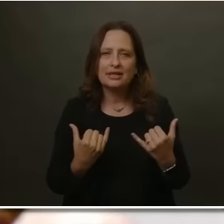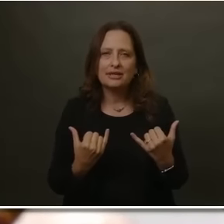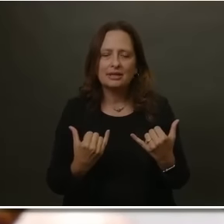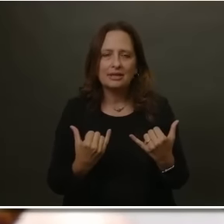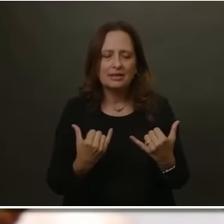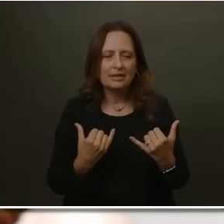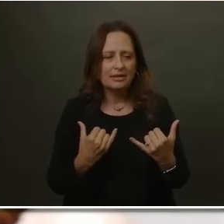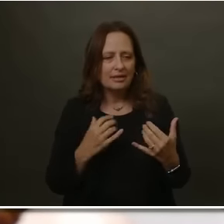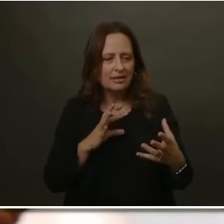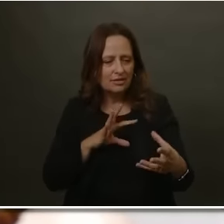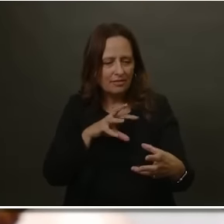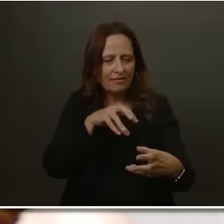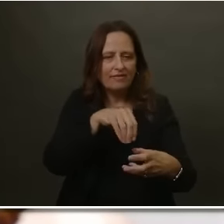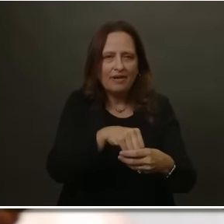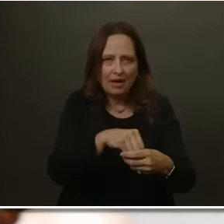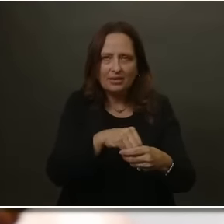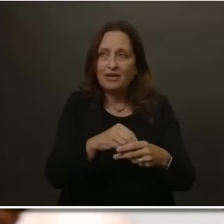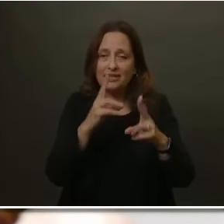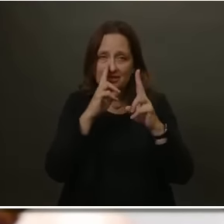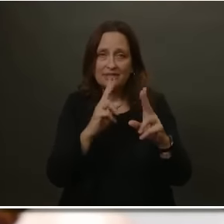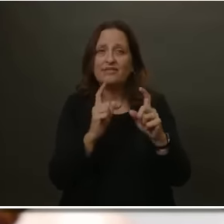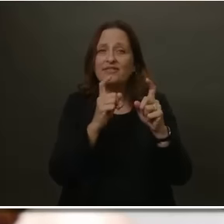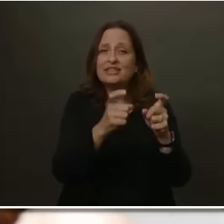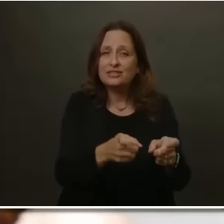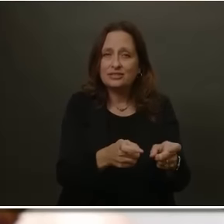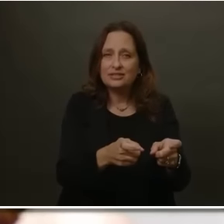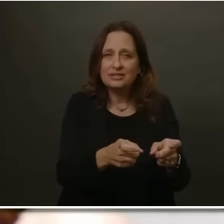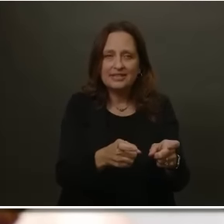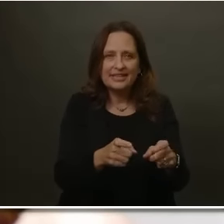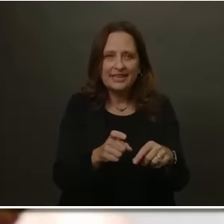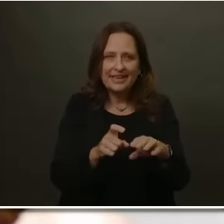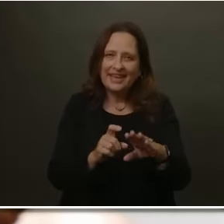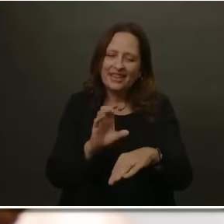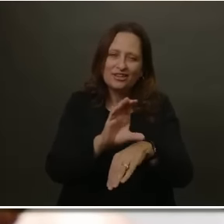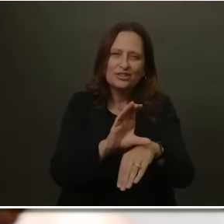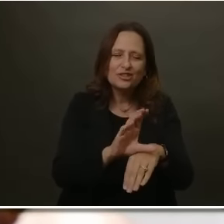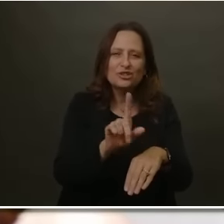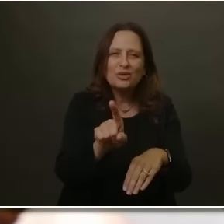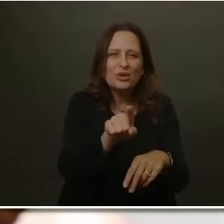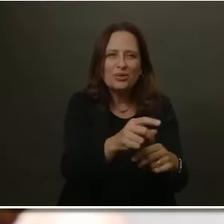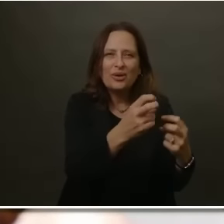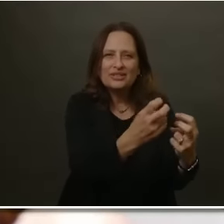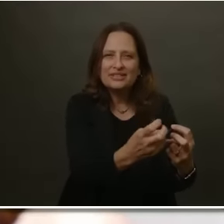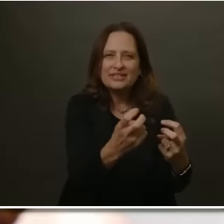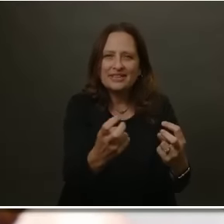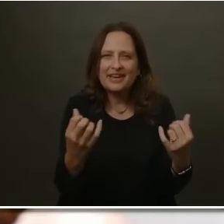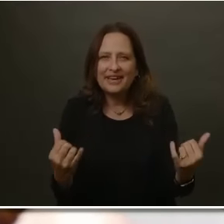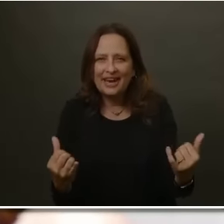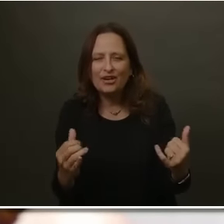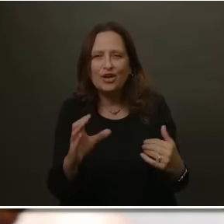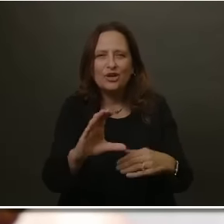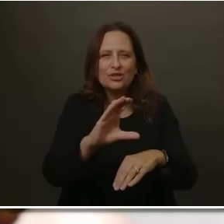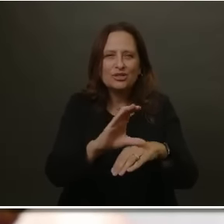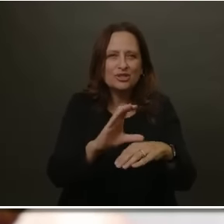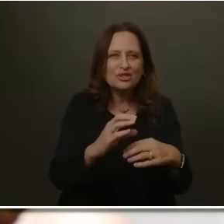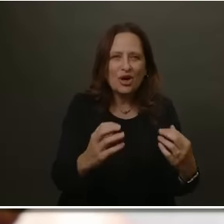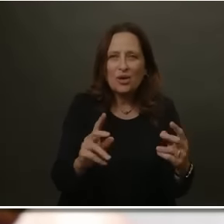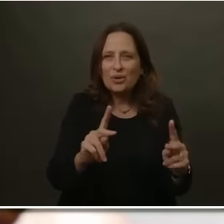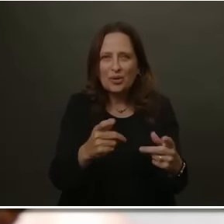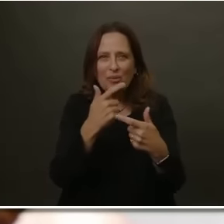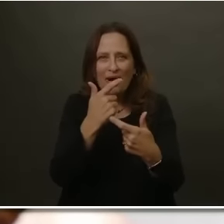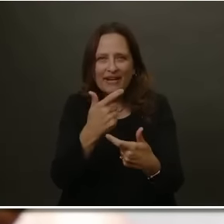a part of this investiture. In those churches where you're sitting right now, in your parish halls, in your churches where you're watching this